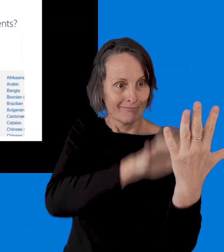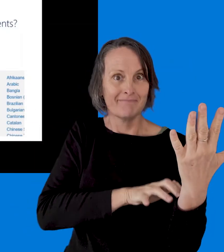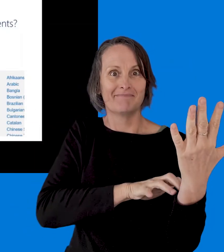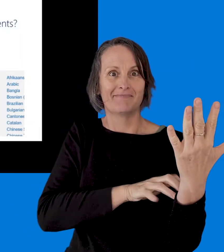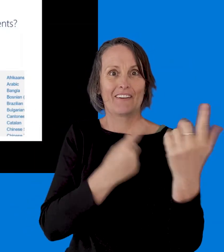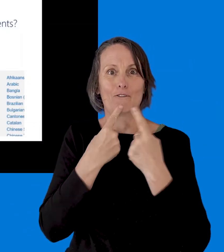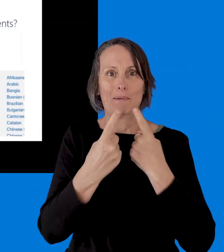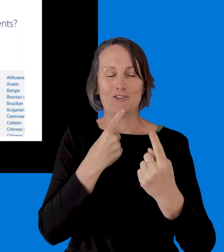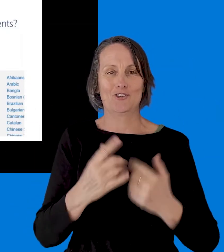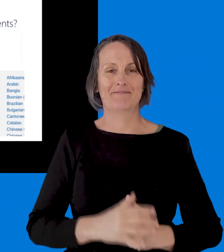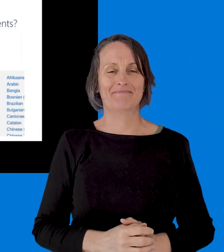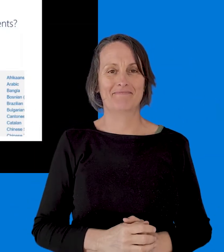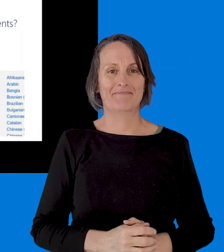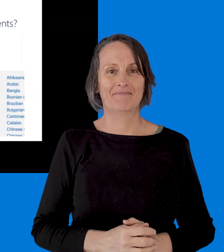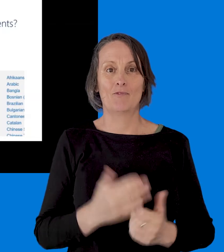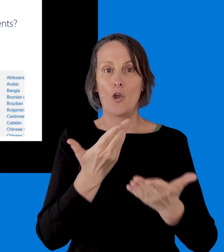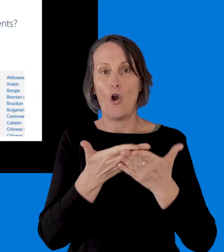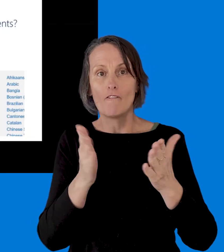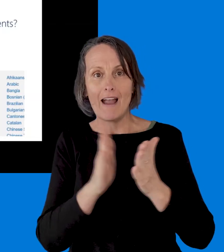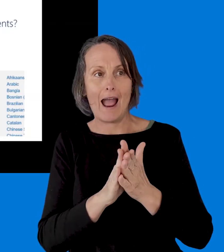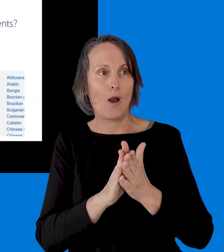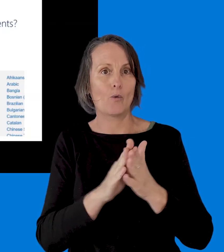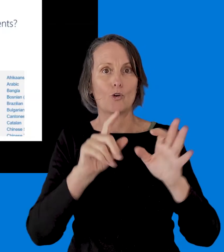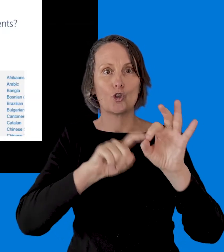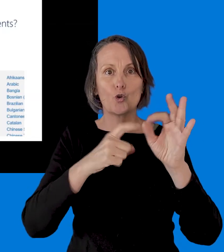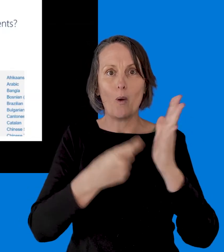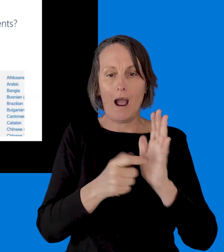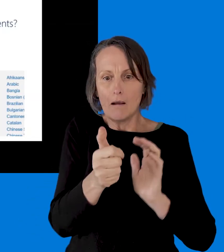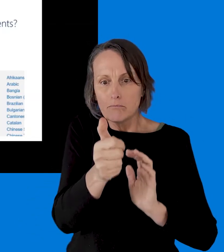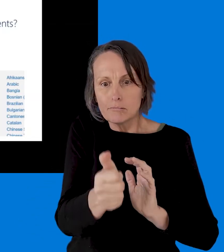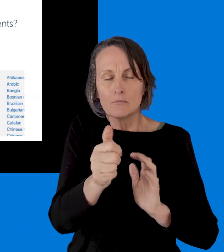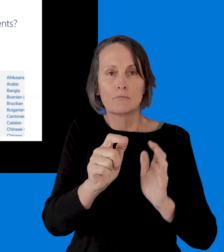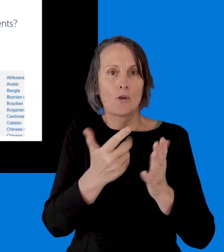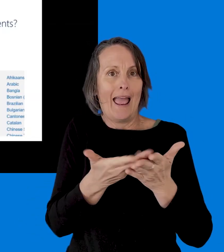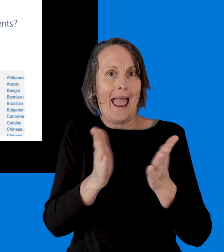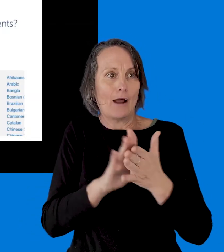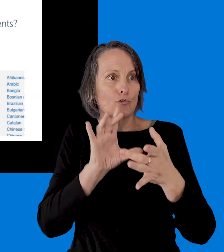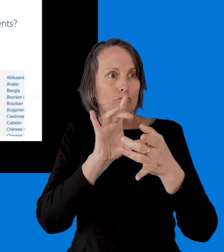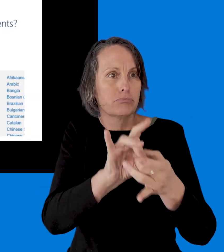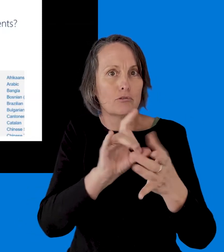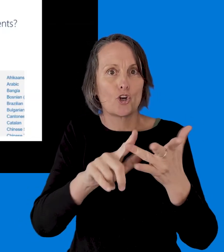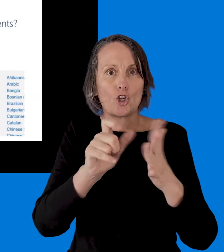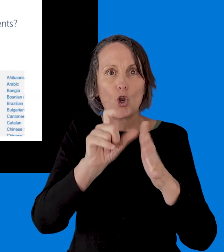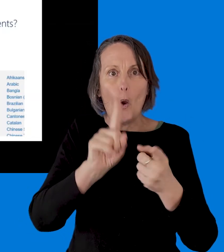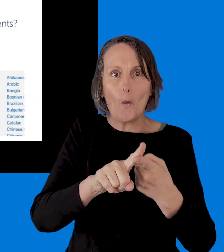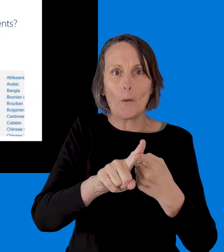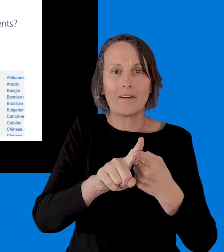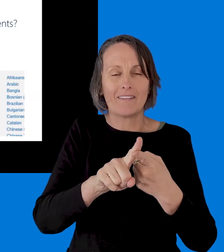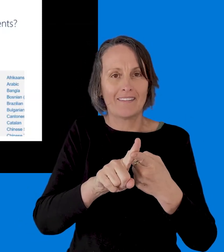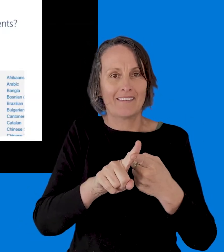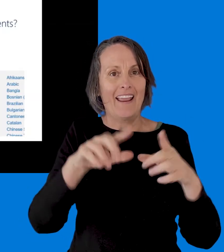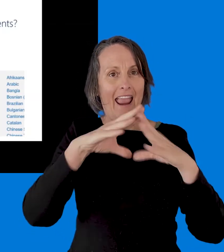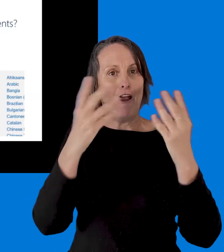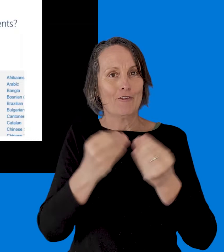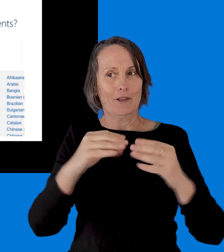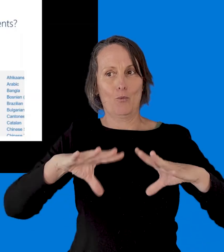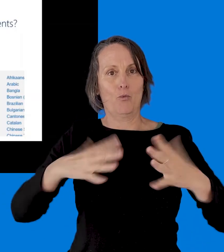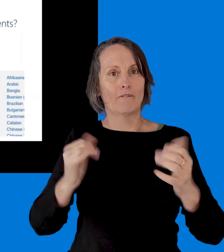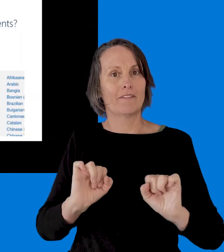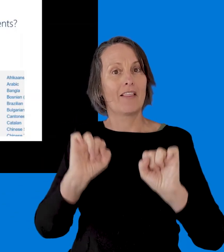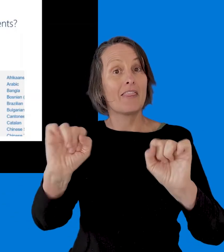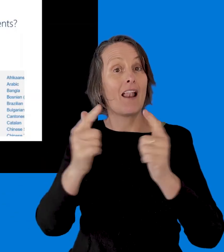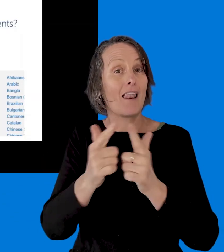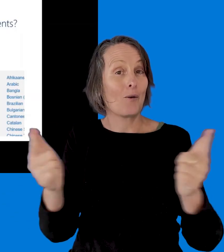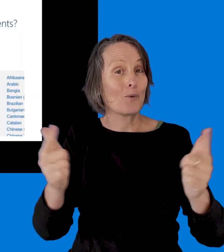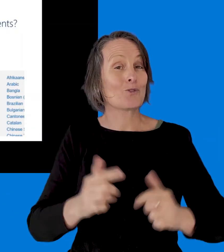their language about what to do when they show up, how to scan the QR code, how to key in the code. All of the stuff that I showed you how to do,